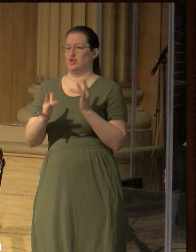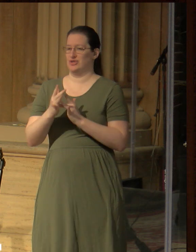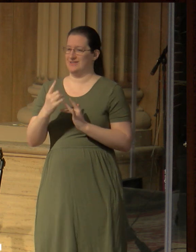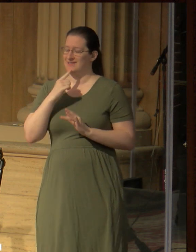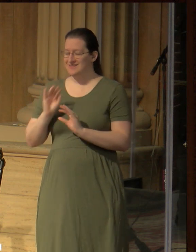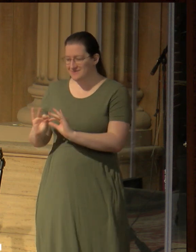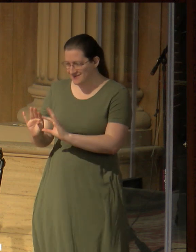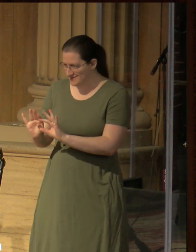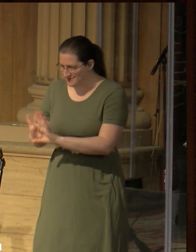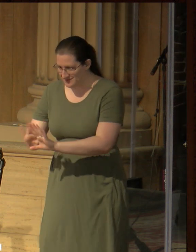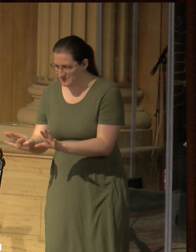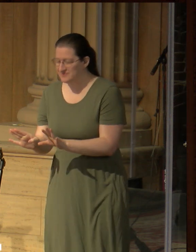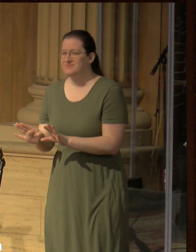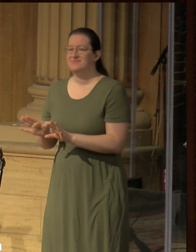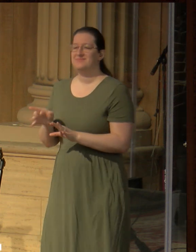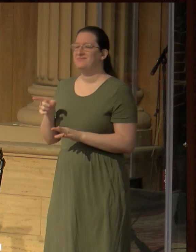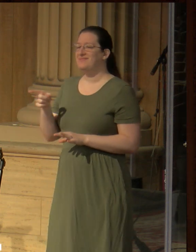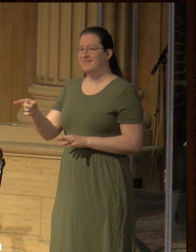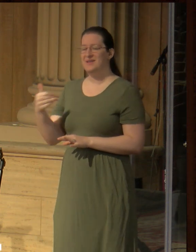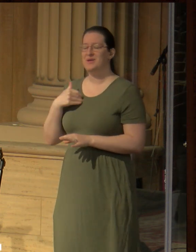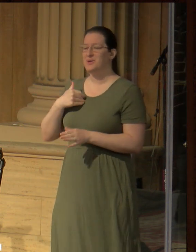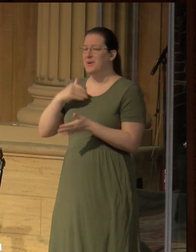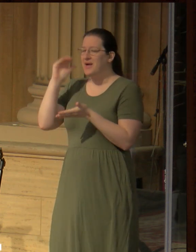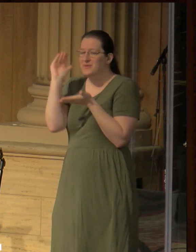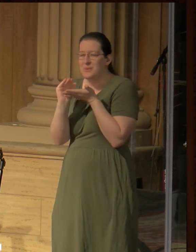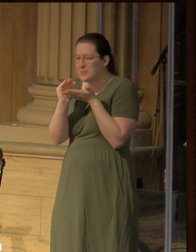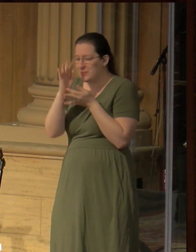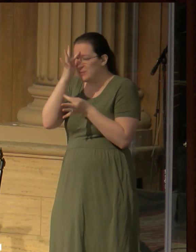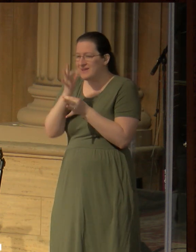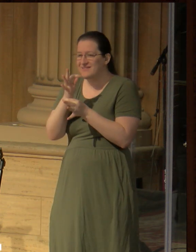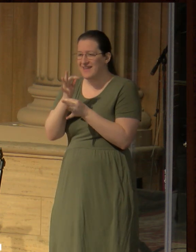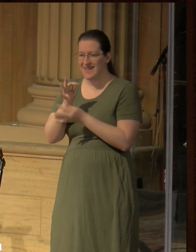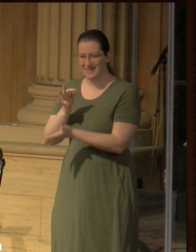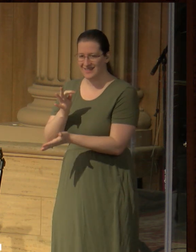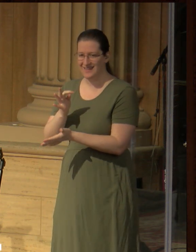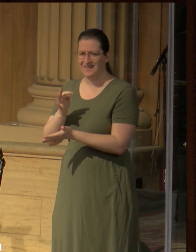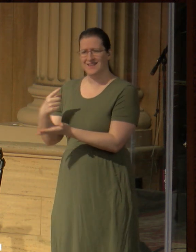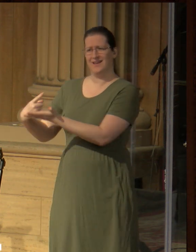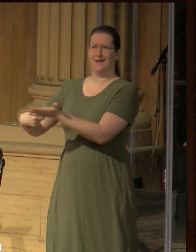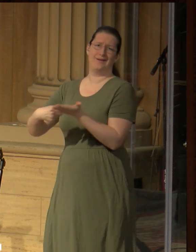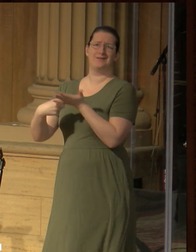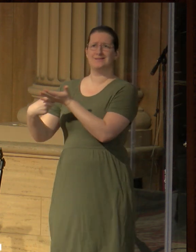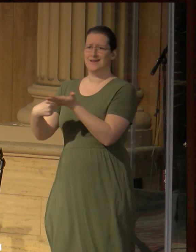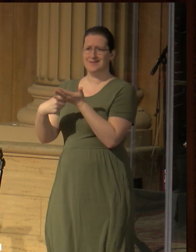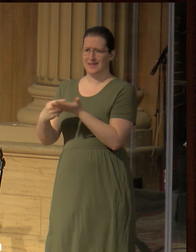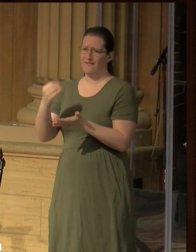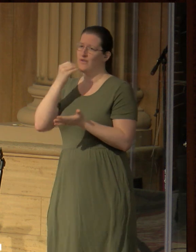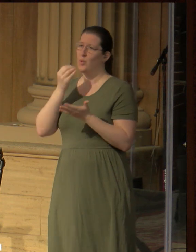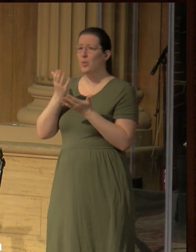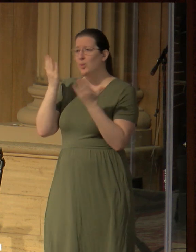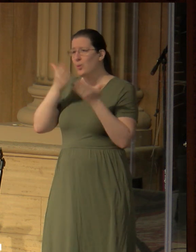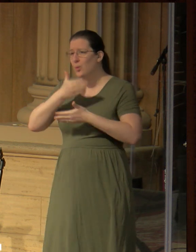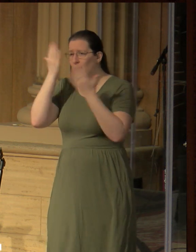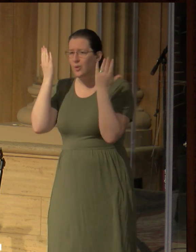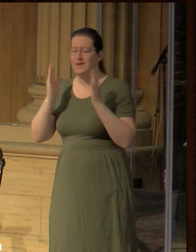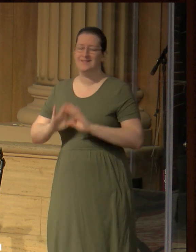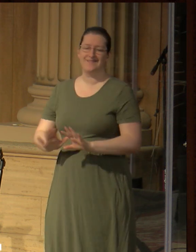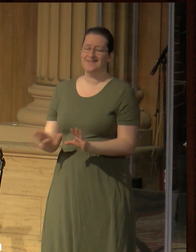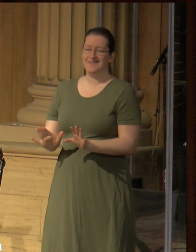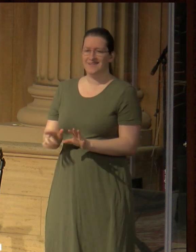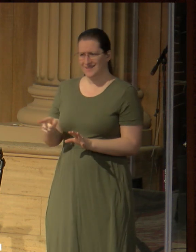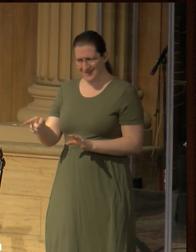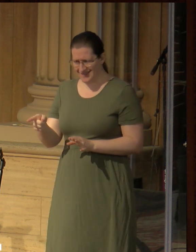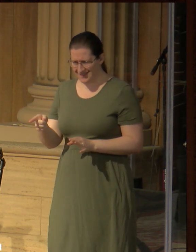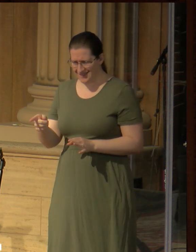aware of this, said, oh, you of little faith, why are you discussing among yourselves the fact that you have no bread? Do you not